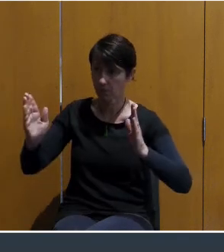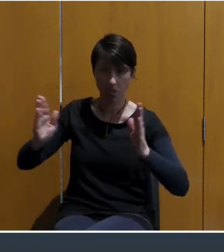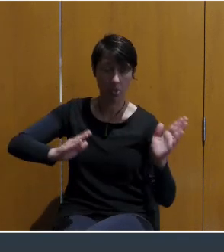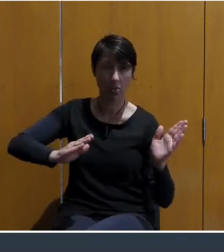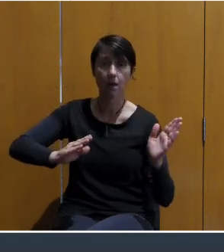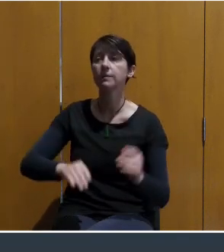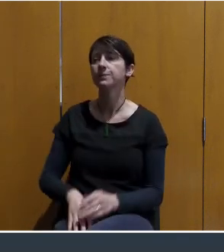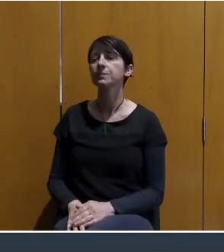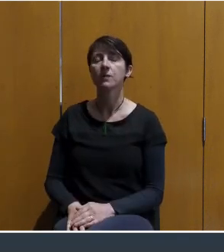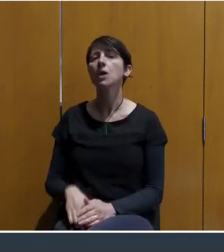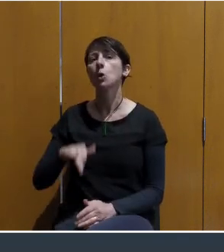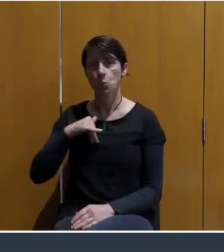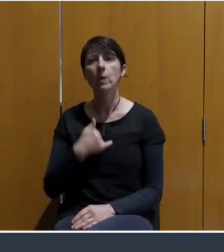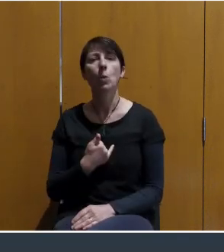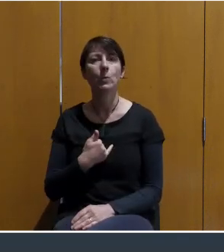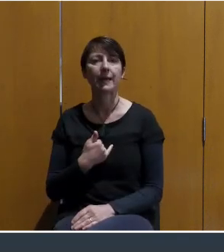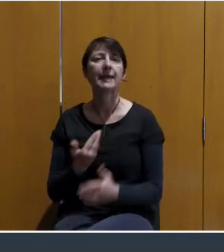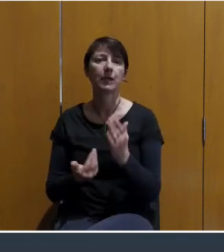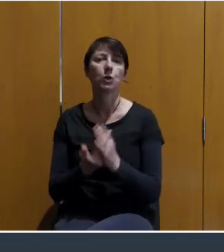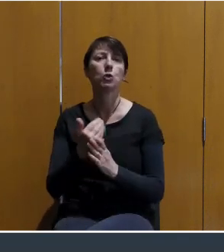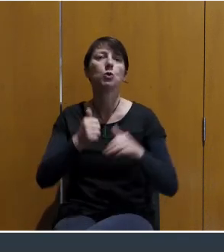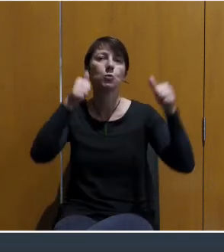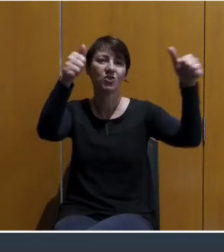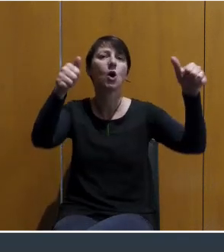appropriate signage on site.